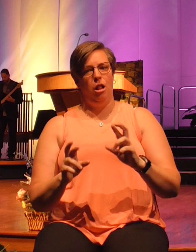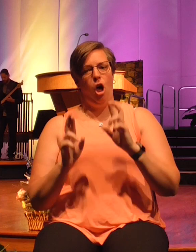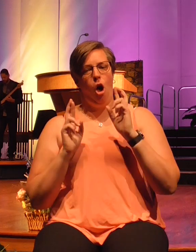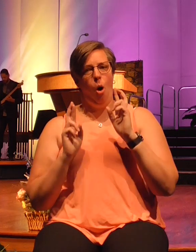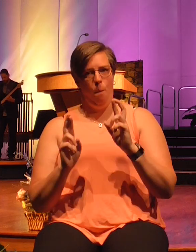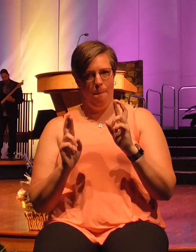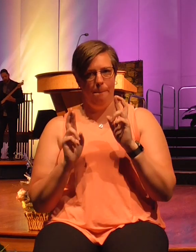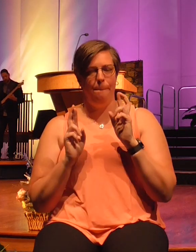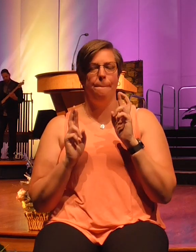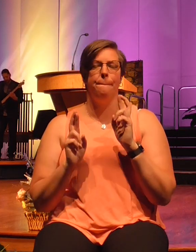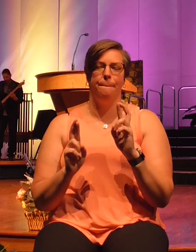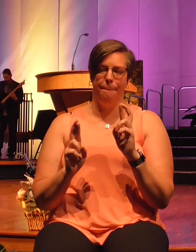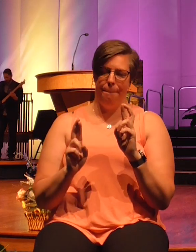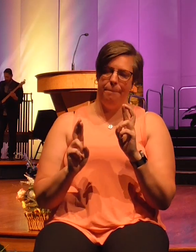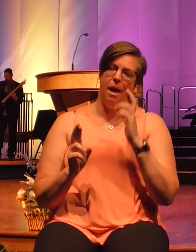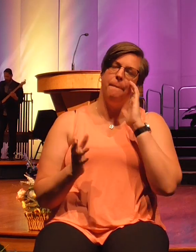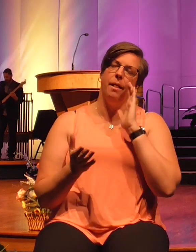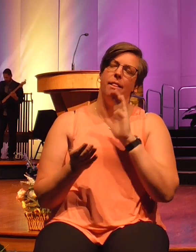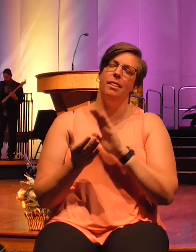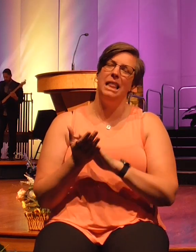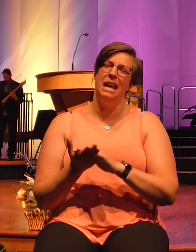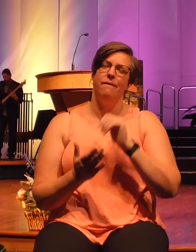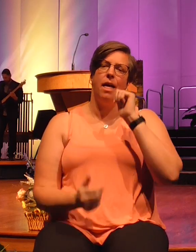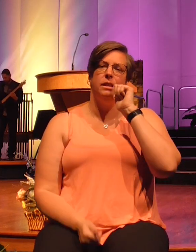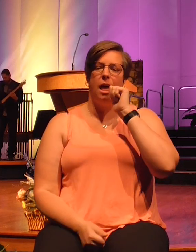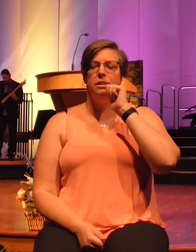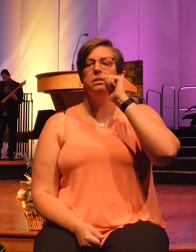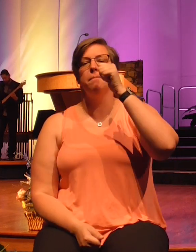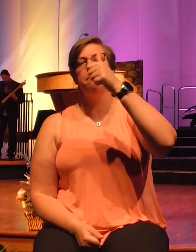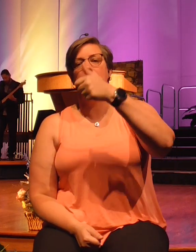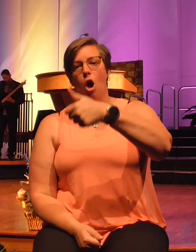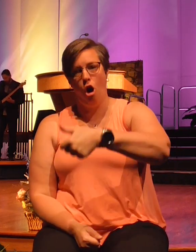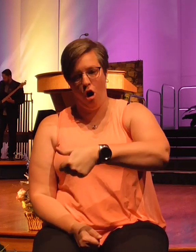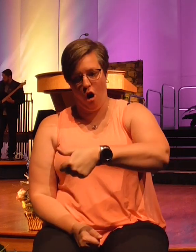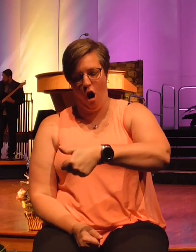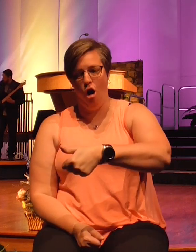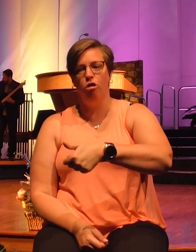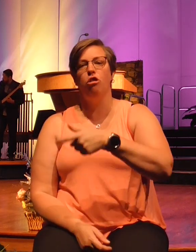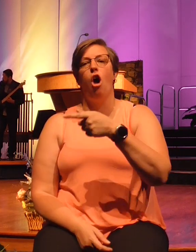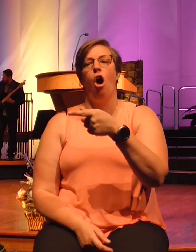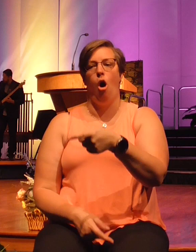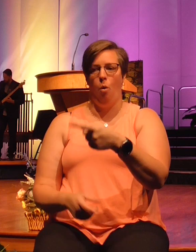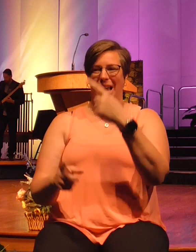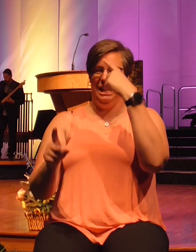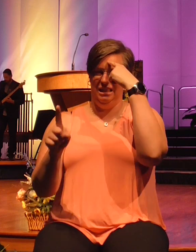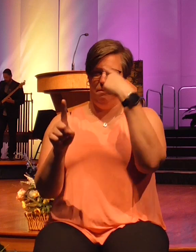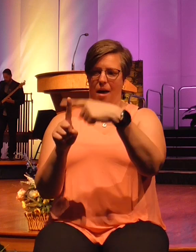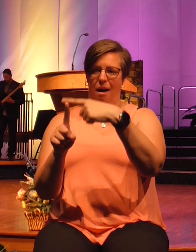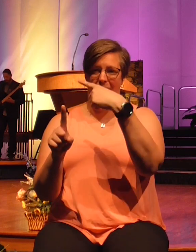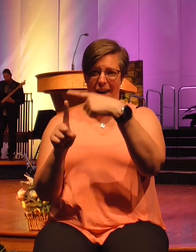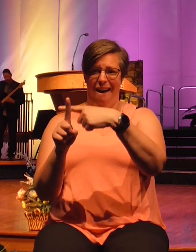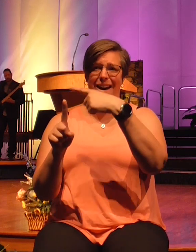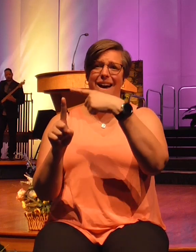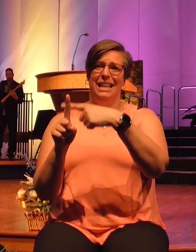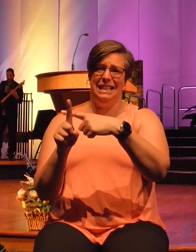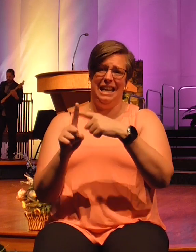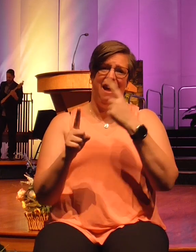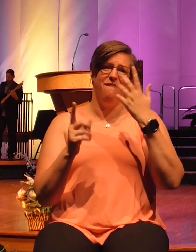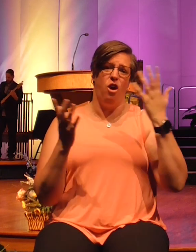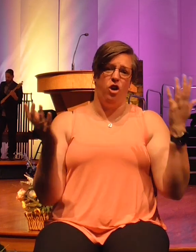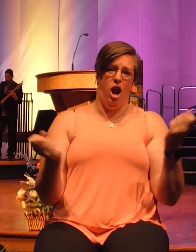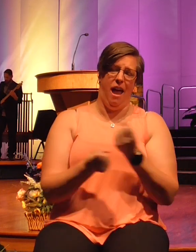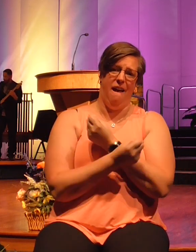hook, belief that tomorrow will hold the silver lining to